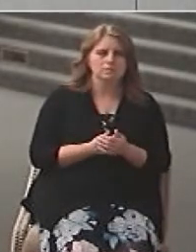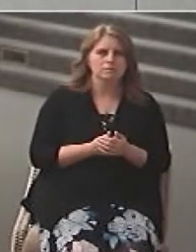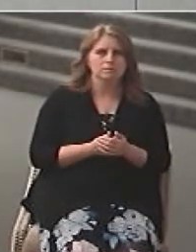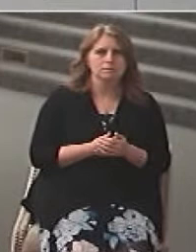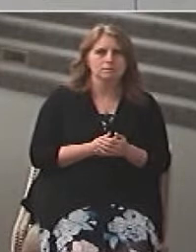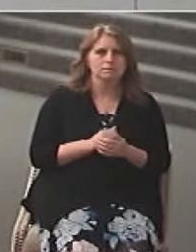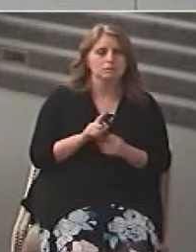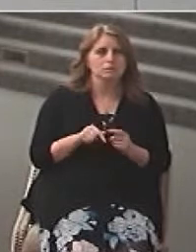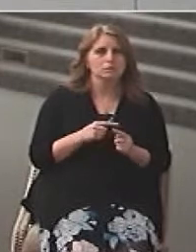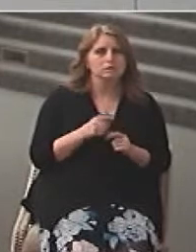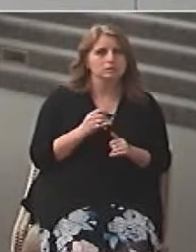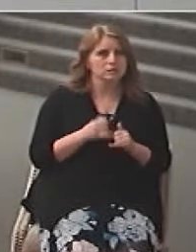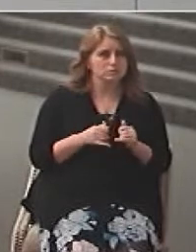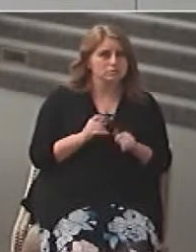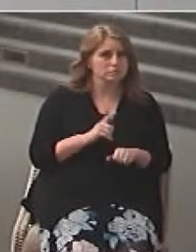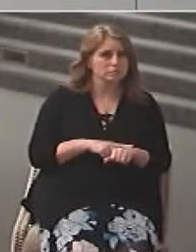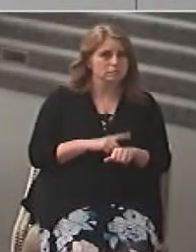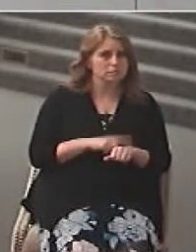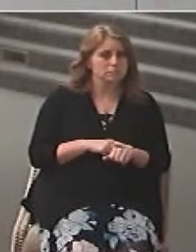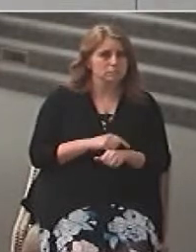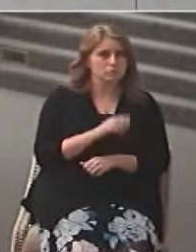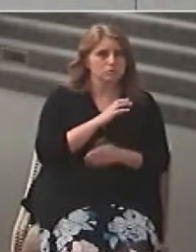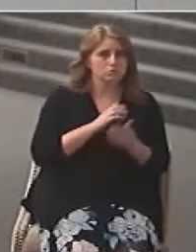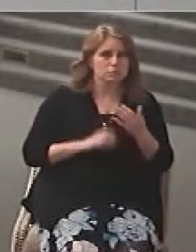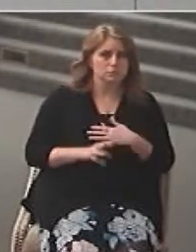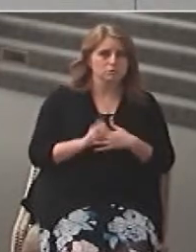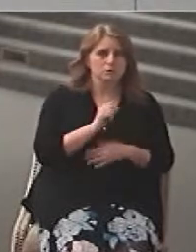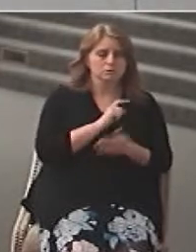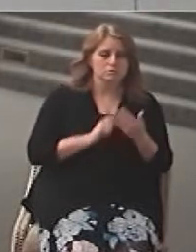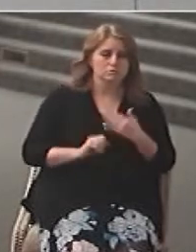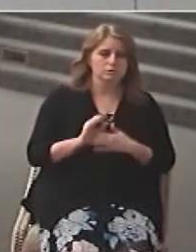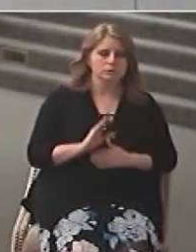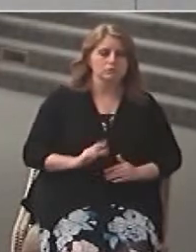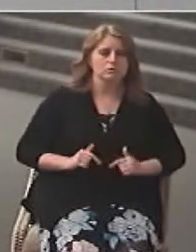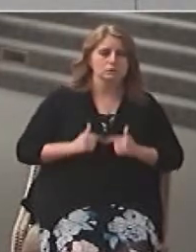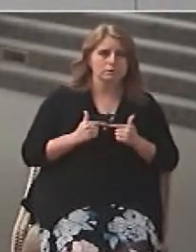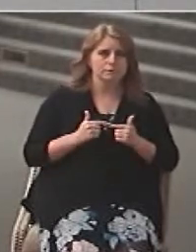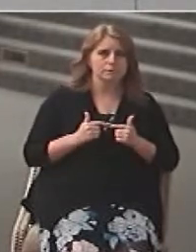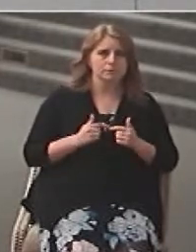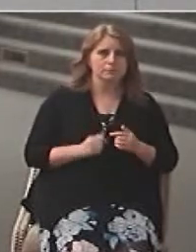When's the last time that Christ was Lord of your life?